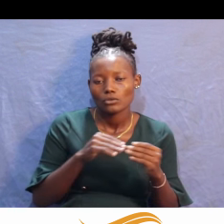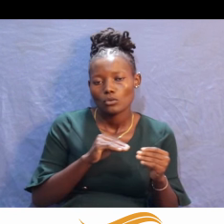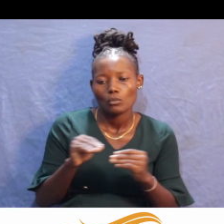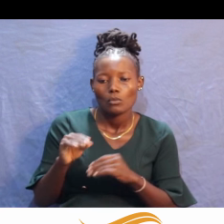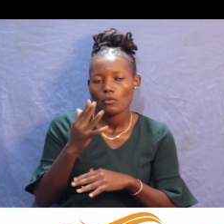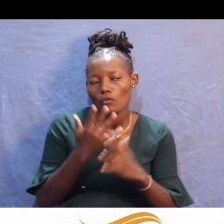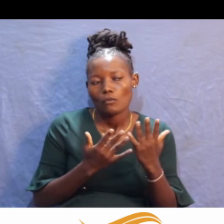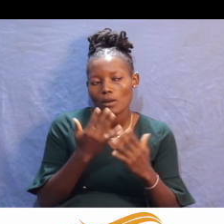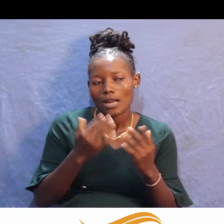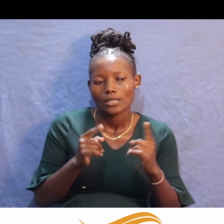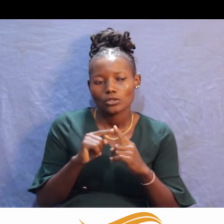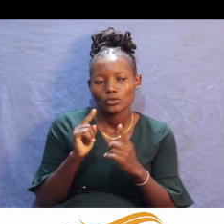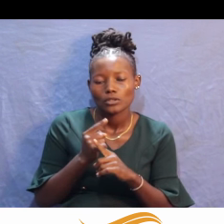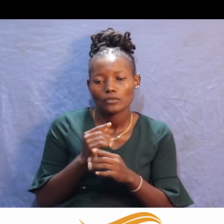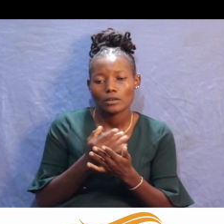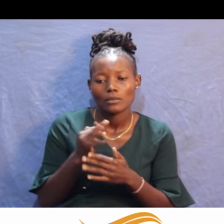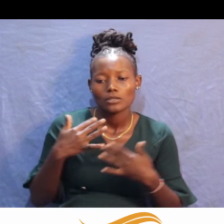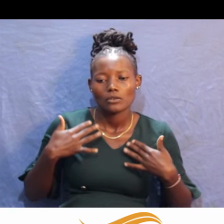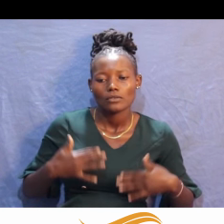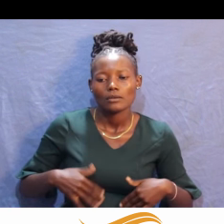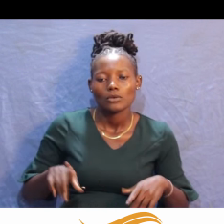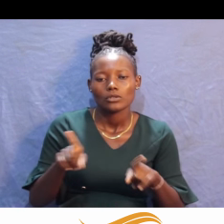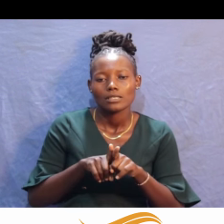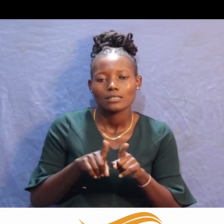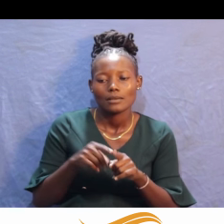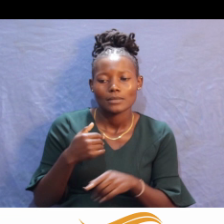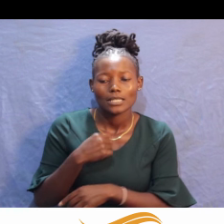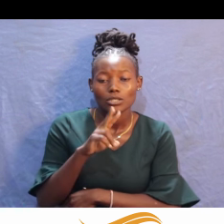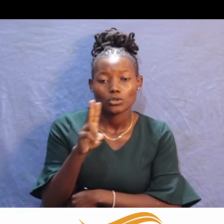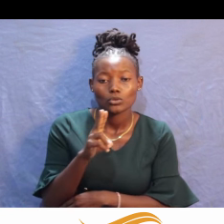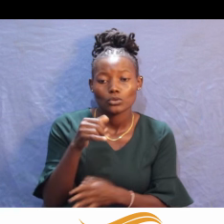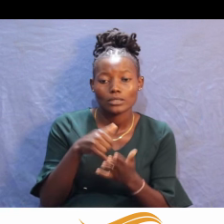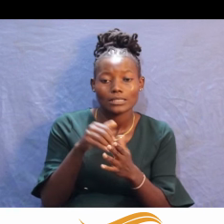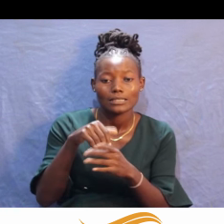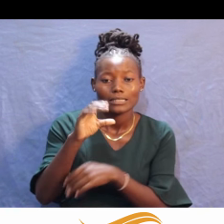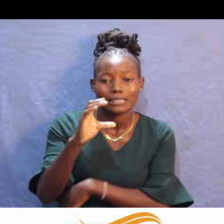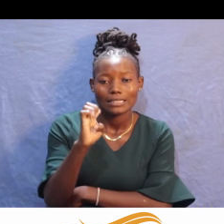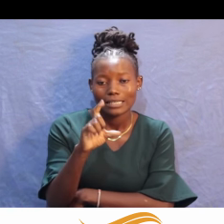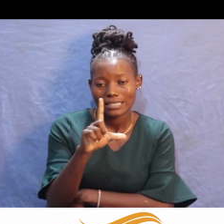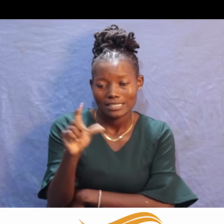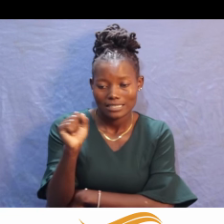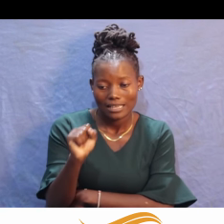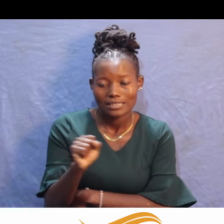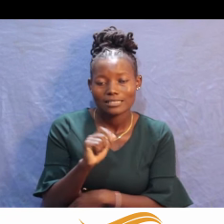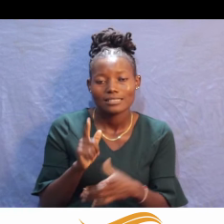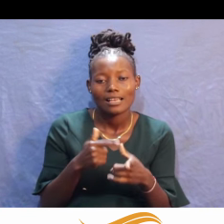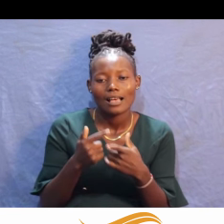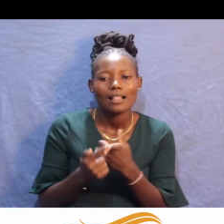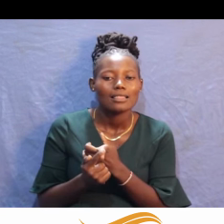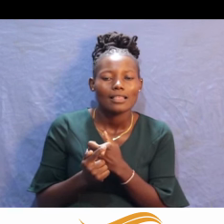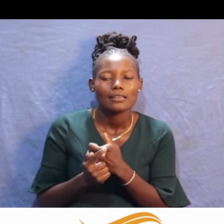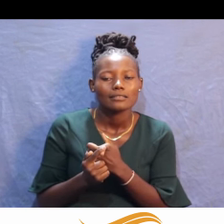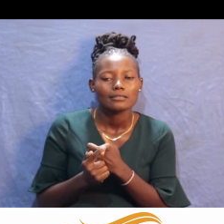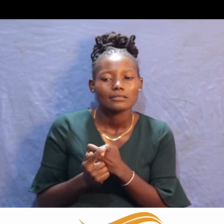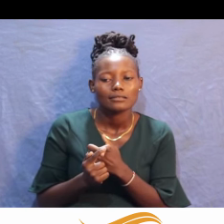the muscle. Then the muscle has to use it in the cells. And then in the cells, you have the mitochondria,